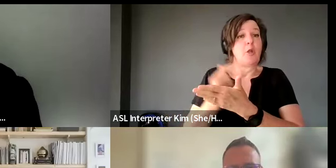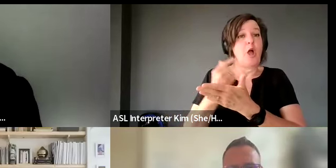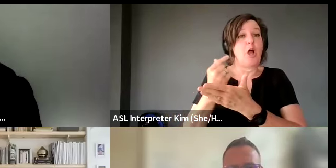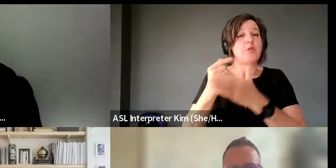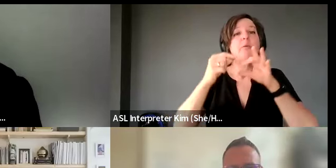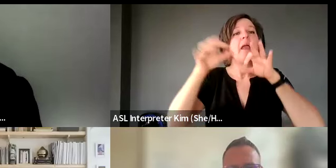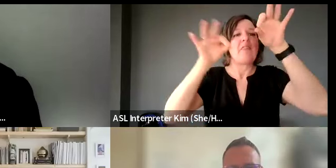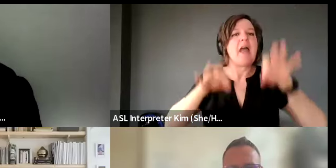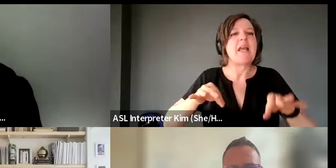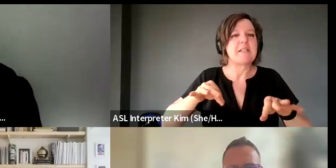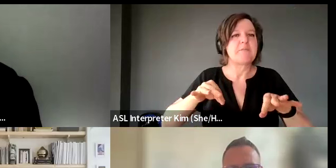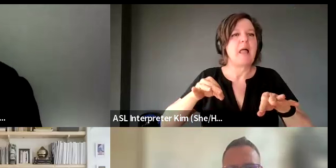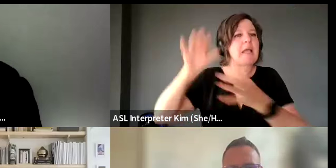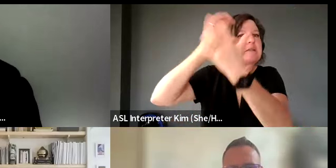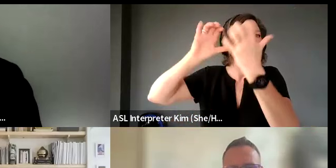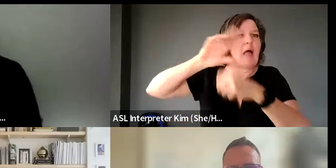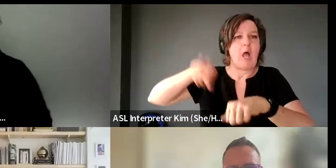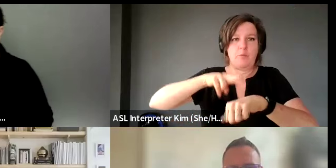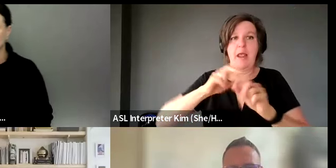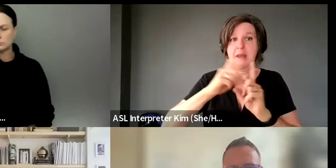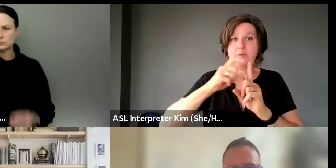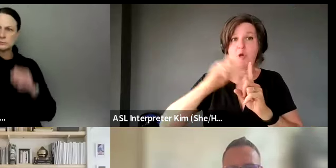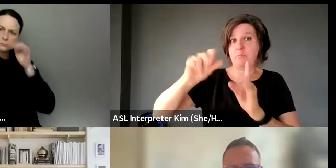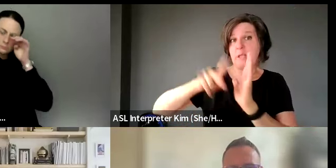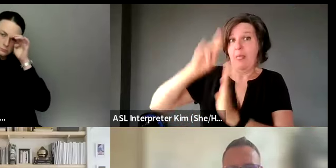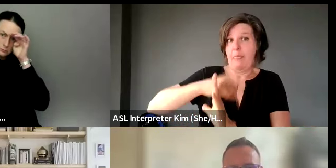cloud native terms. And that's actually a project that I started